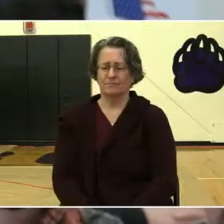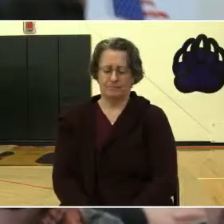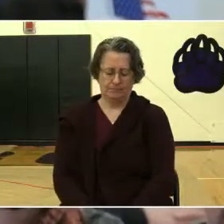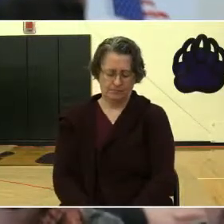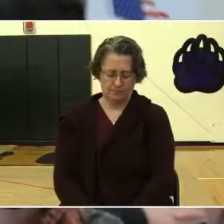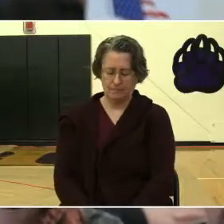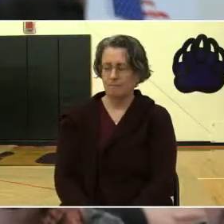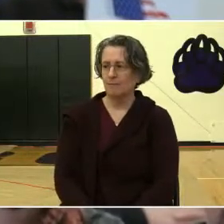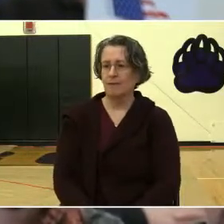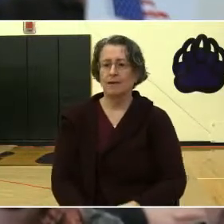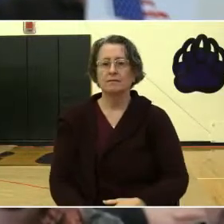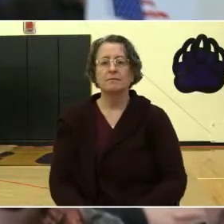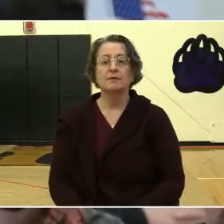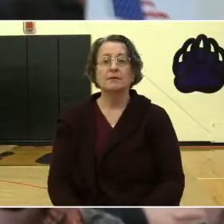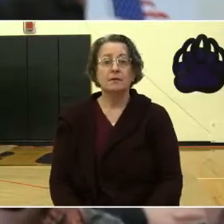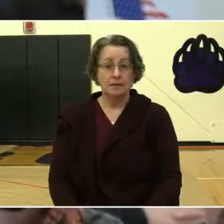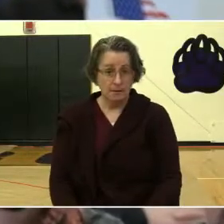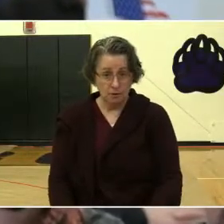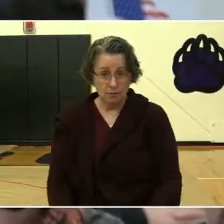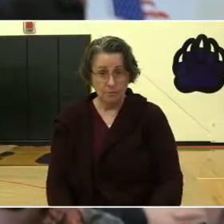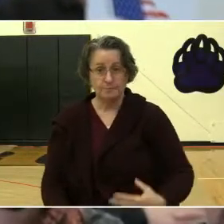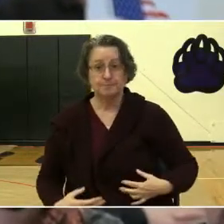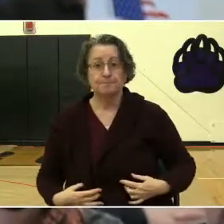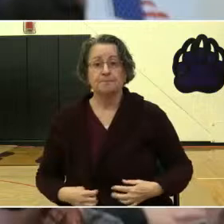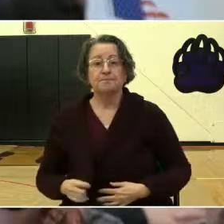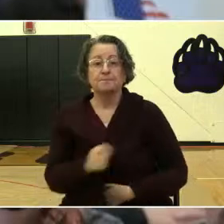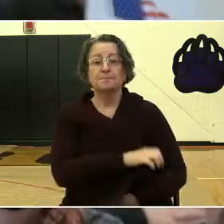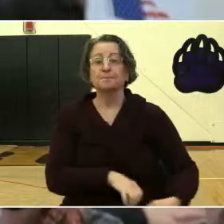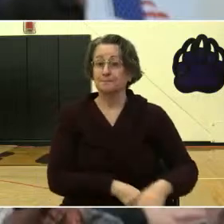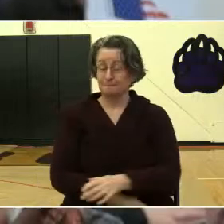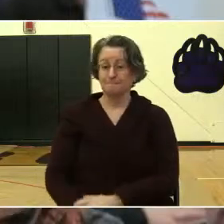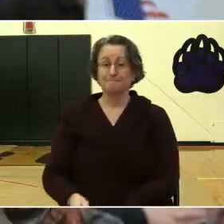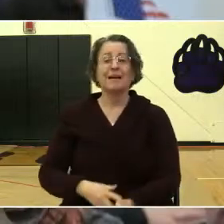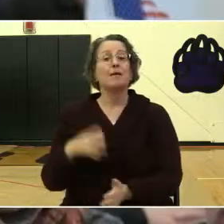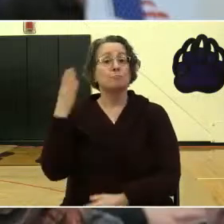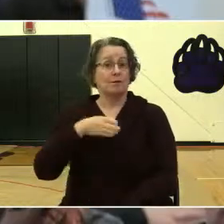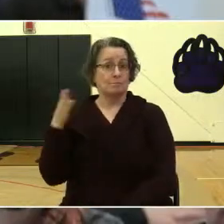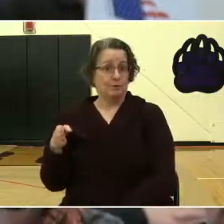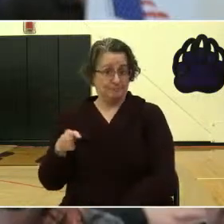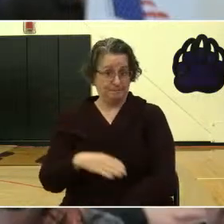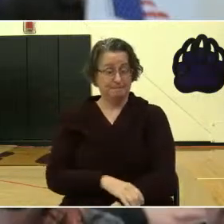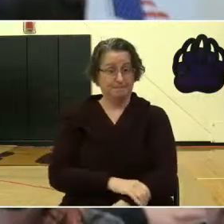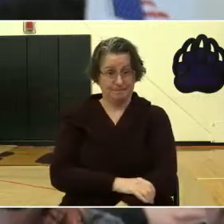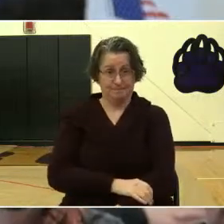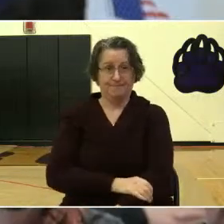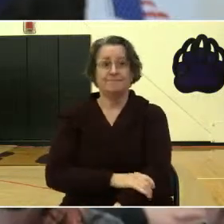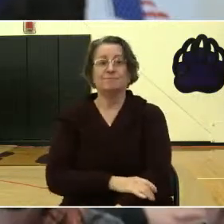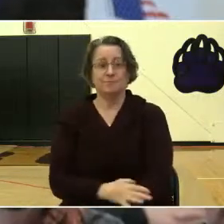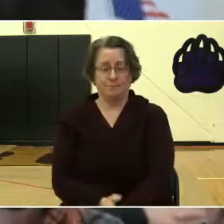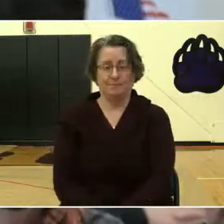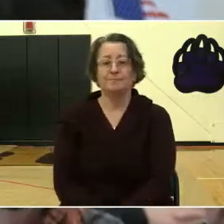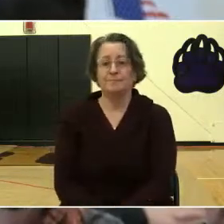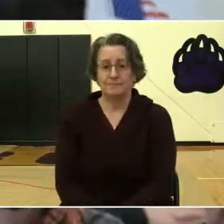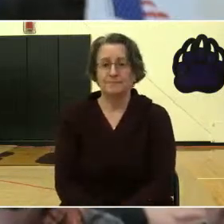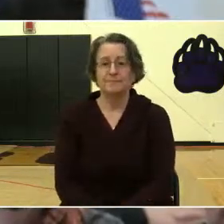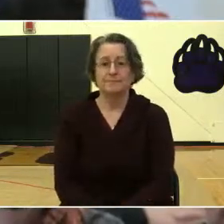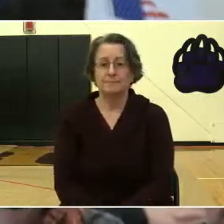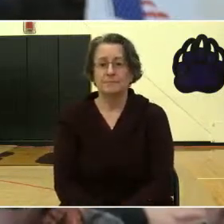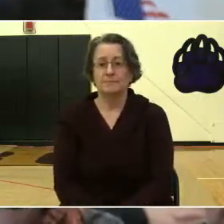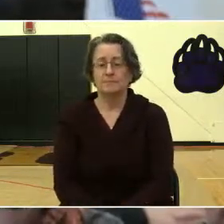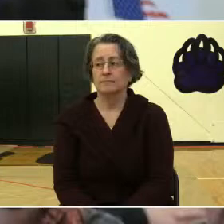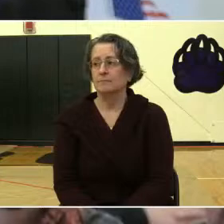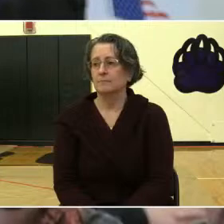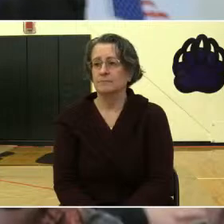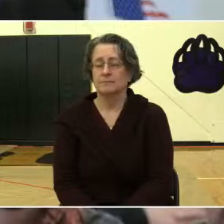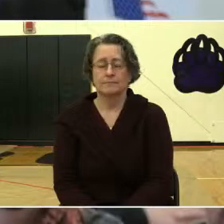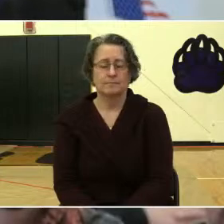um Brattleboro and like um we have there's a problem